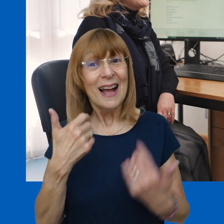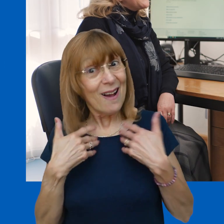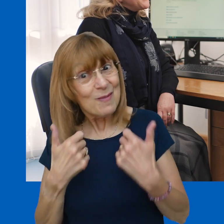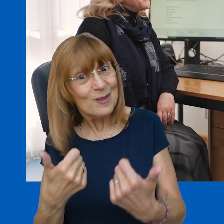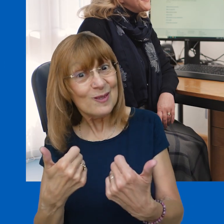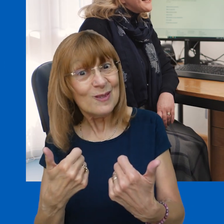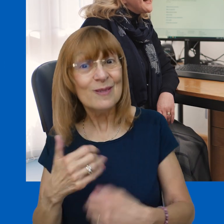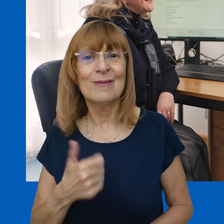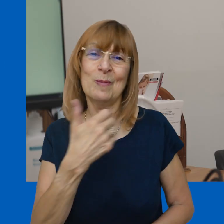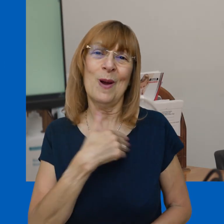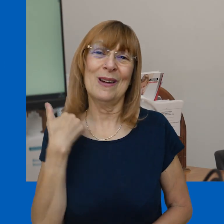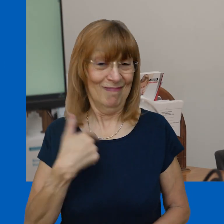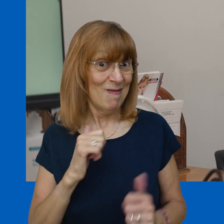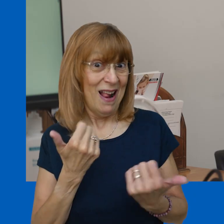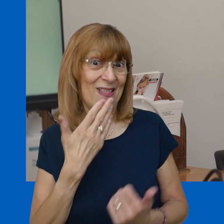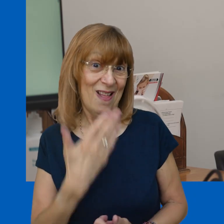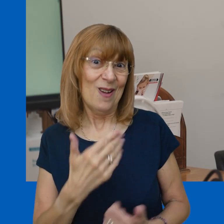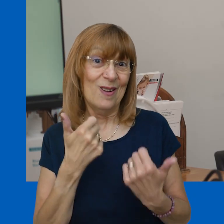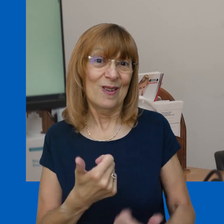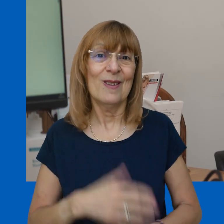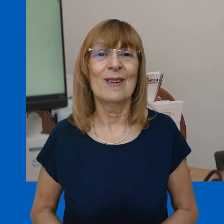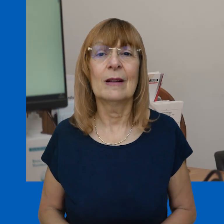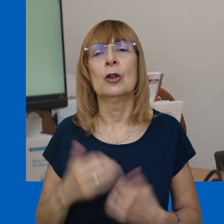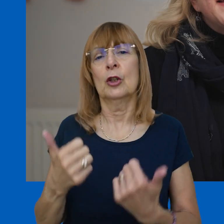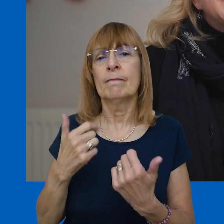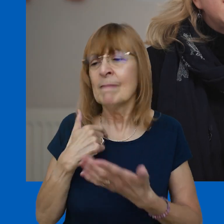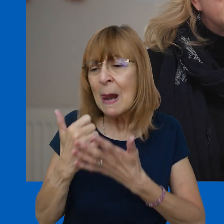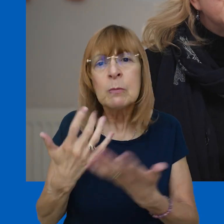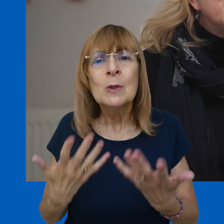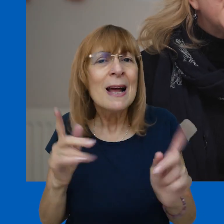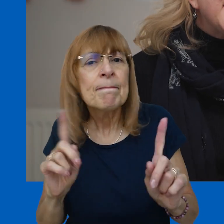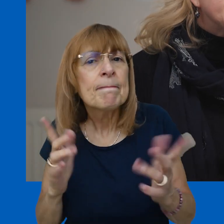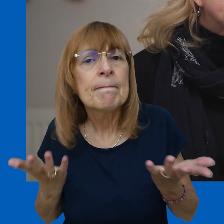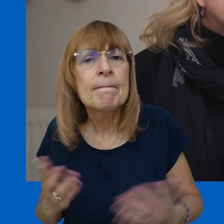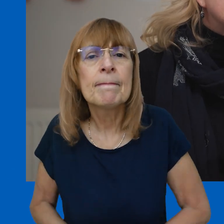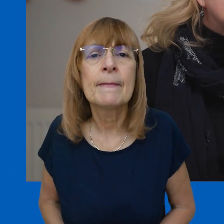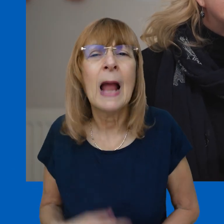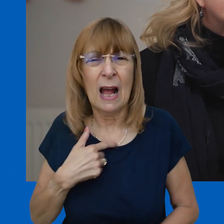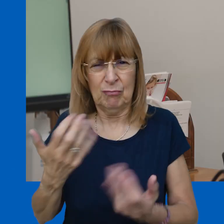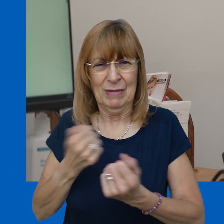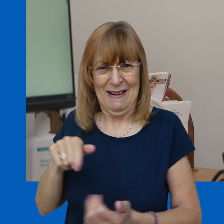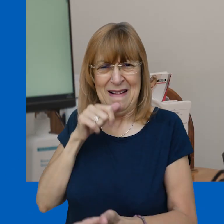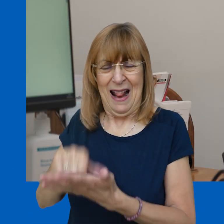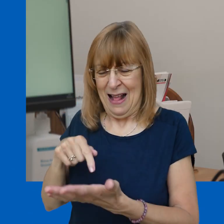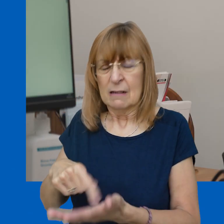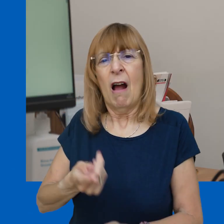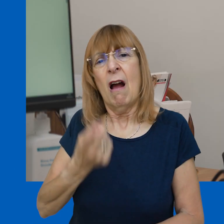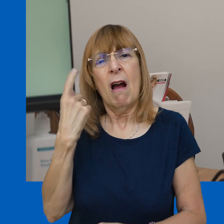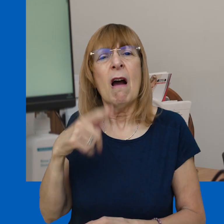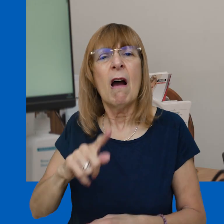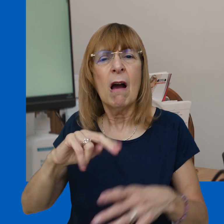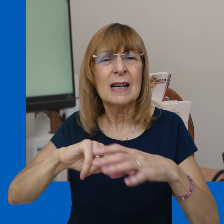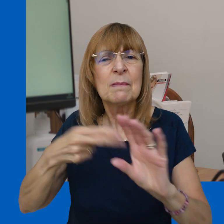Good morning. How are you doing today? Good morning, Doctor. I'm doing well, thank you. That's good. What can I help you with today? I've received